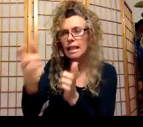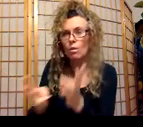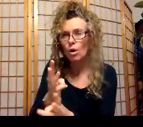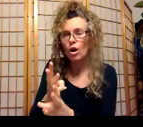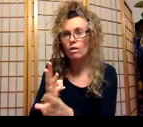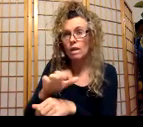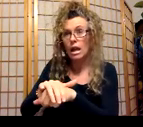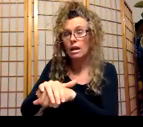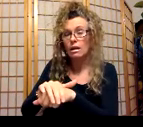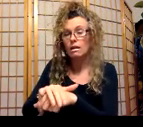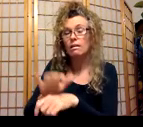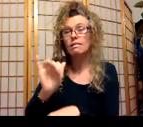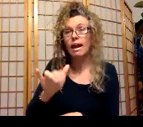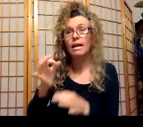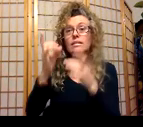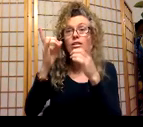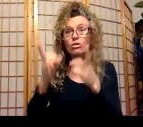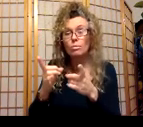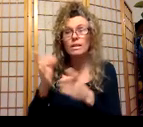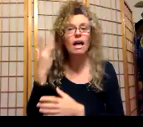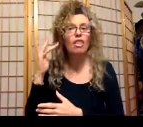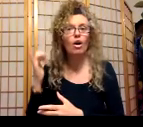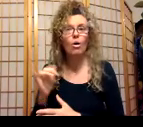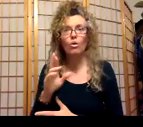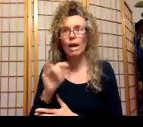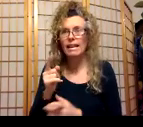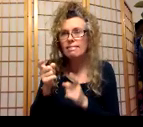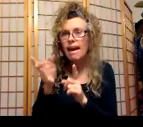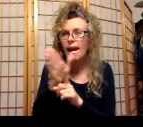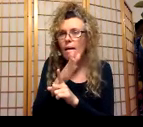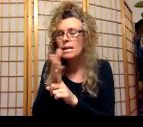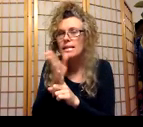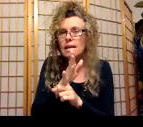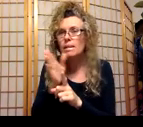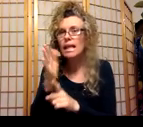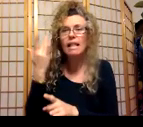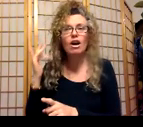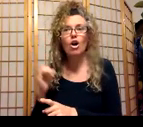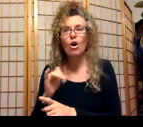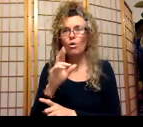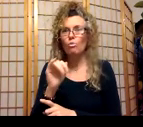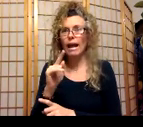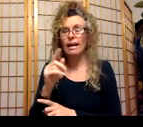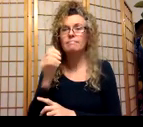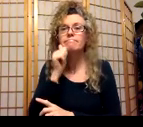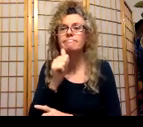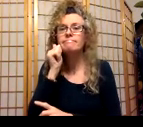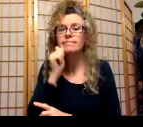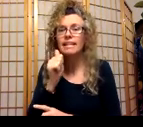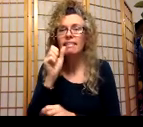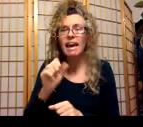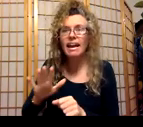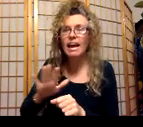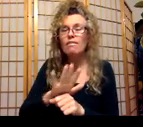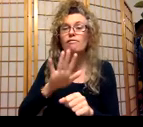which, for example, determines the gold rate. They manipulate the gold rate on a daily basis, so they are able to fill